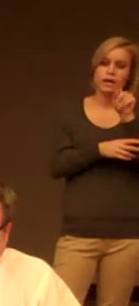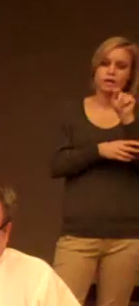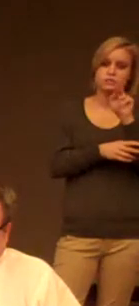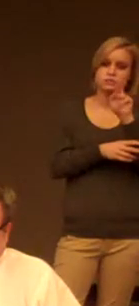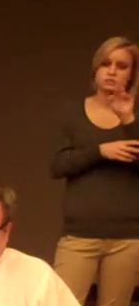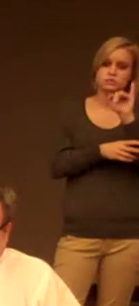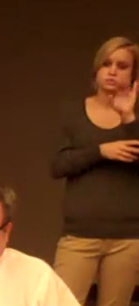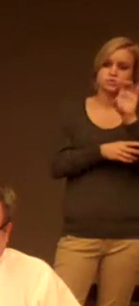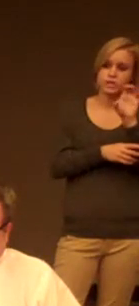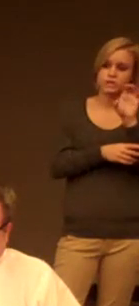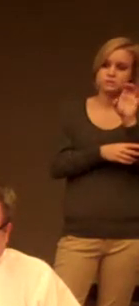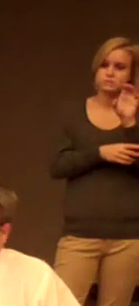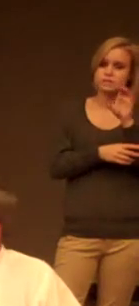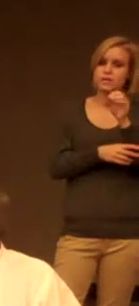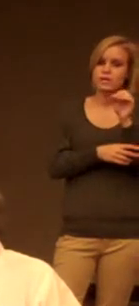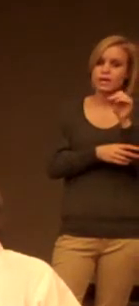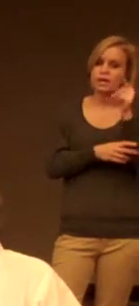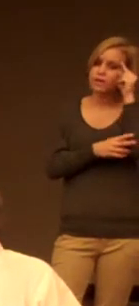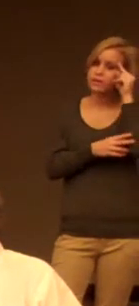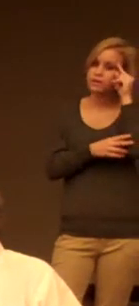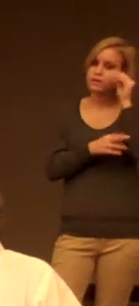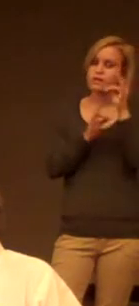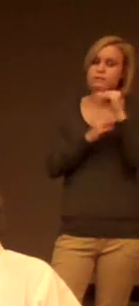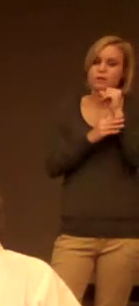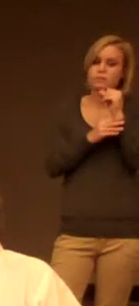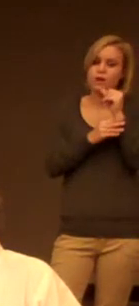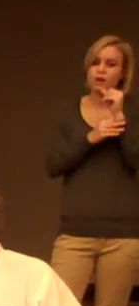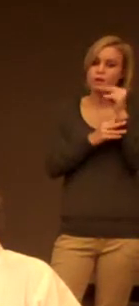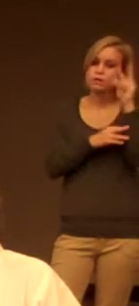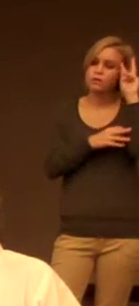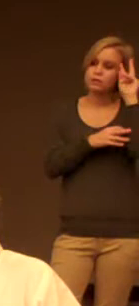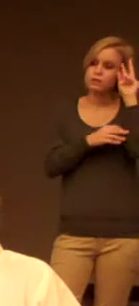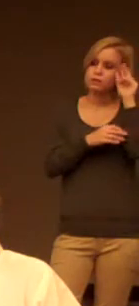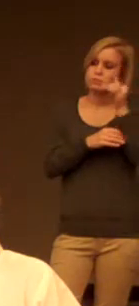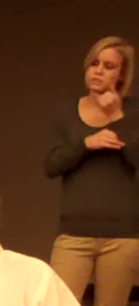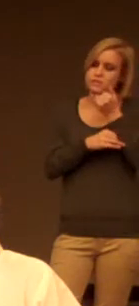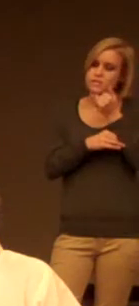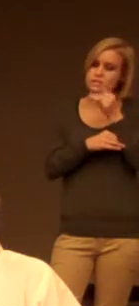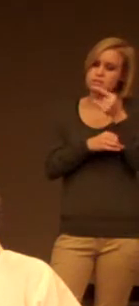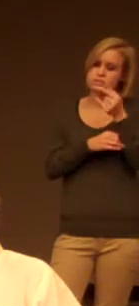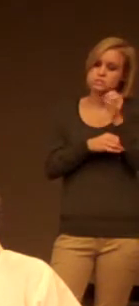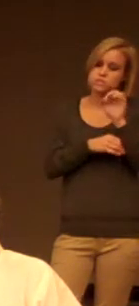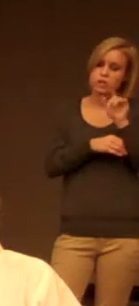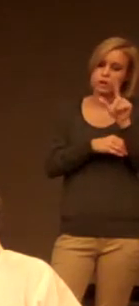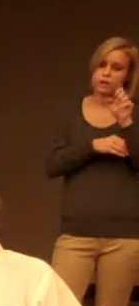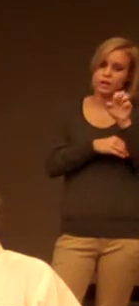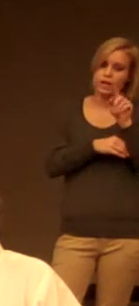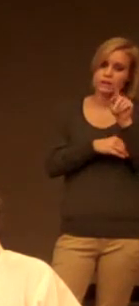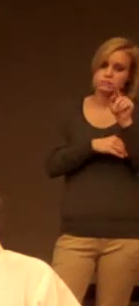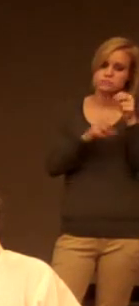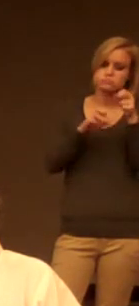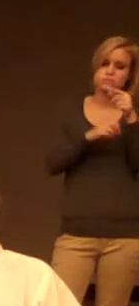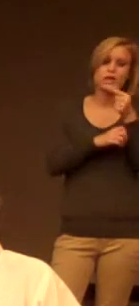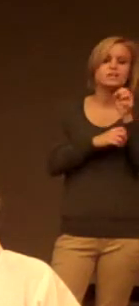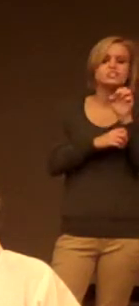right? And I think, if I'm not mistaken, G Electric, G-E-E, or